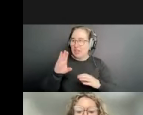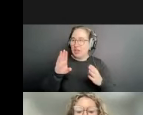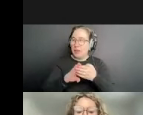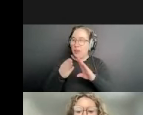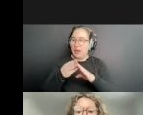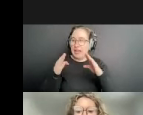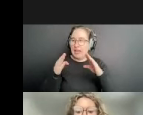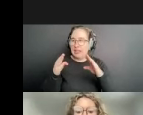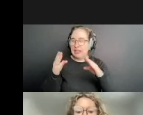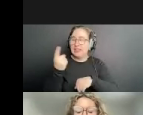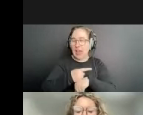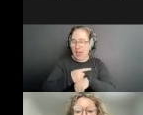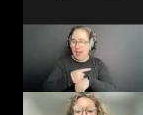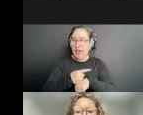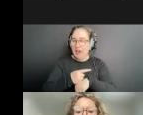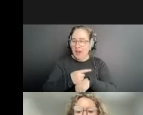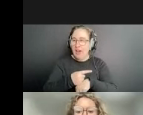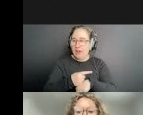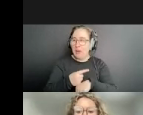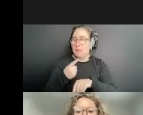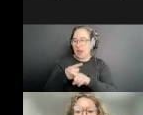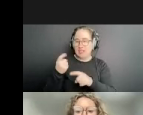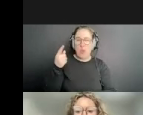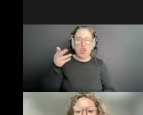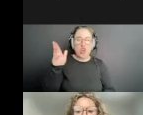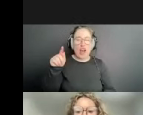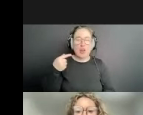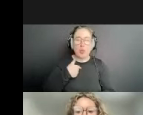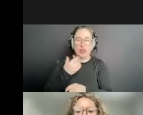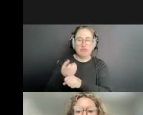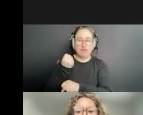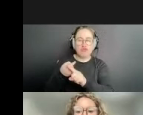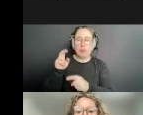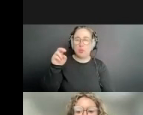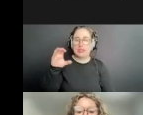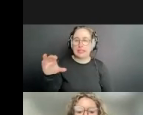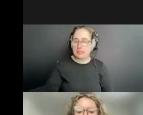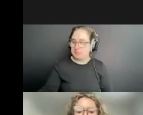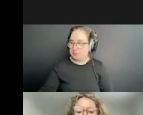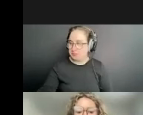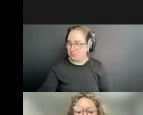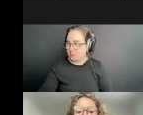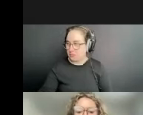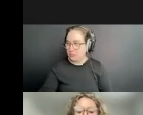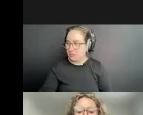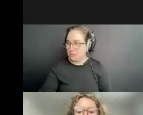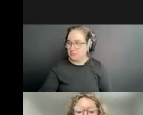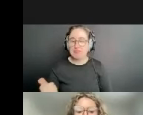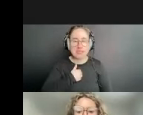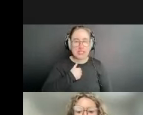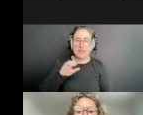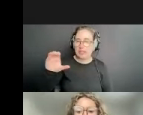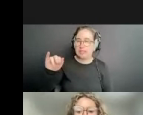Community Day because of a grant that we received from USC. I'm a civic media fellow